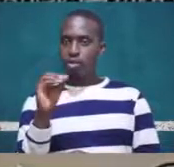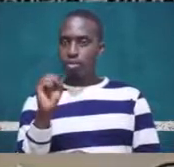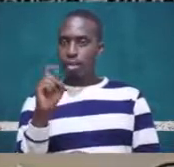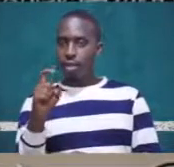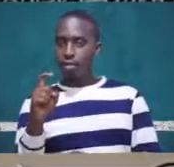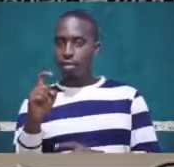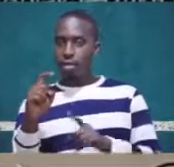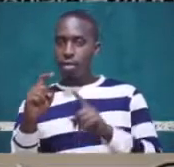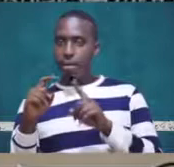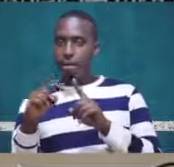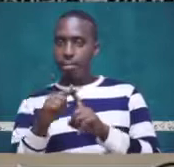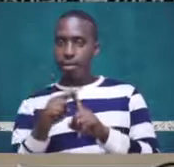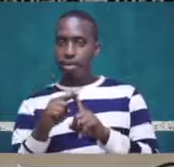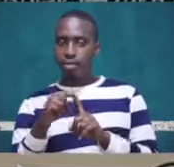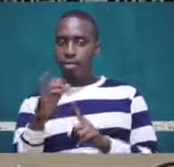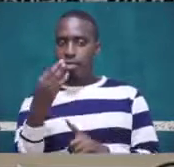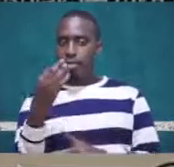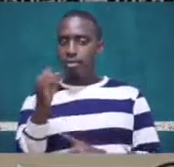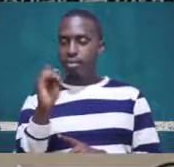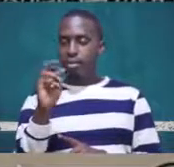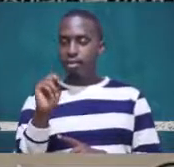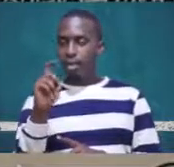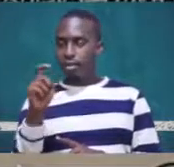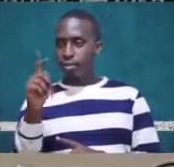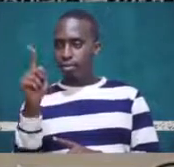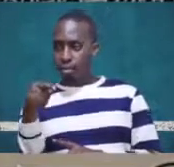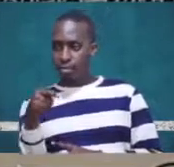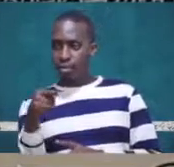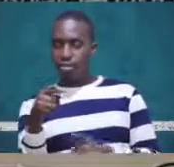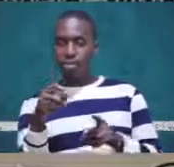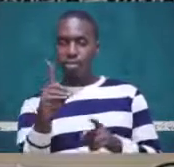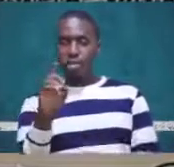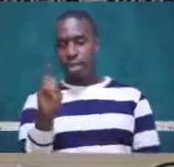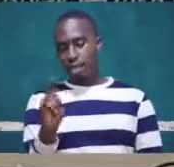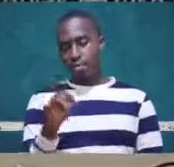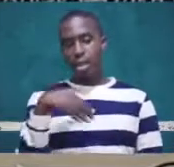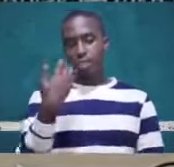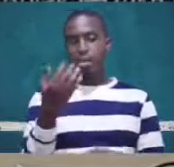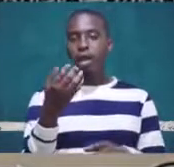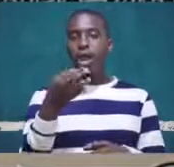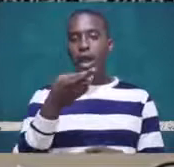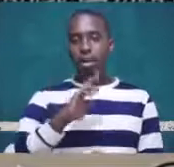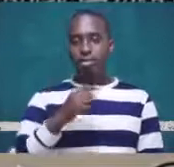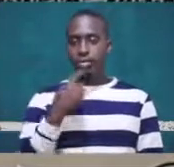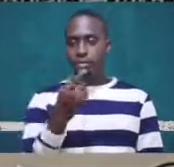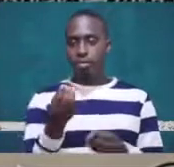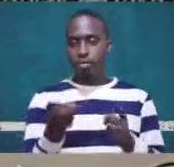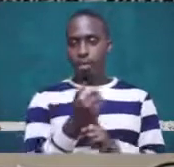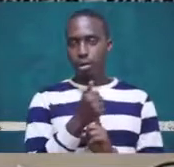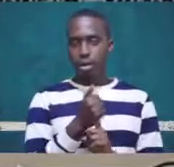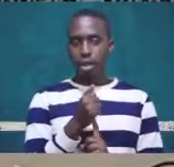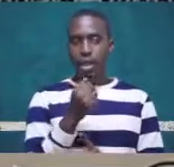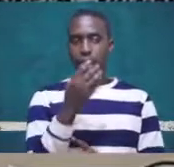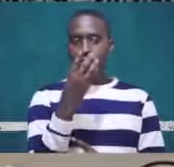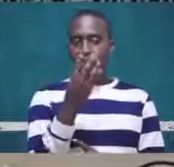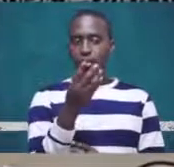sin x, derivative, then dx, and the answer, of course, is 4